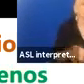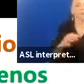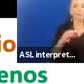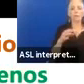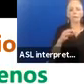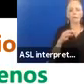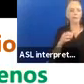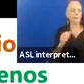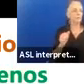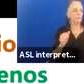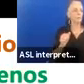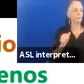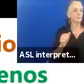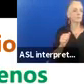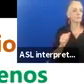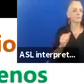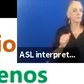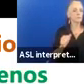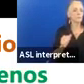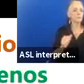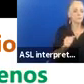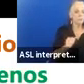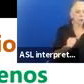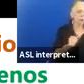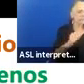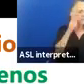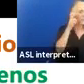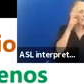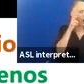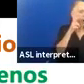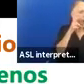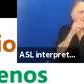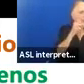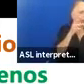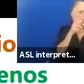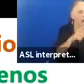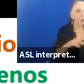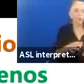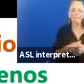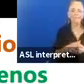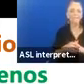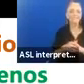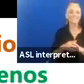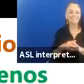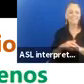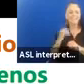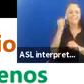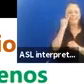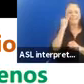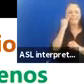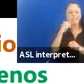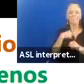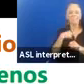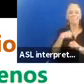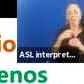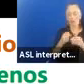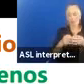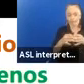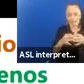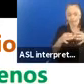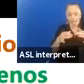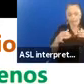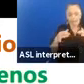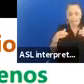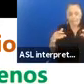down? Is that what I'm... Oh, okay, I just heard a little noise, sorry. If I grow out of control, I